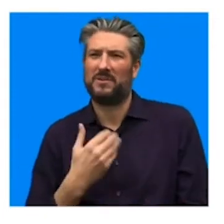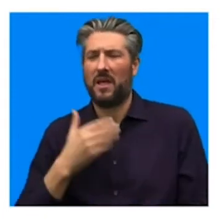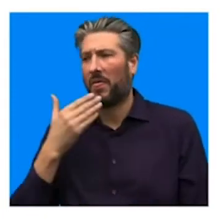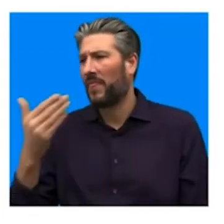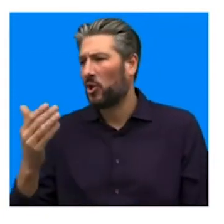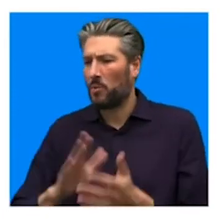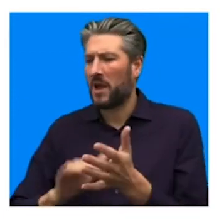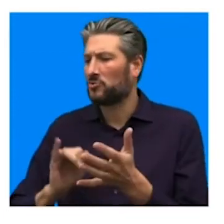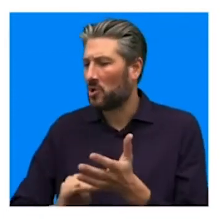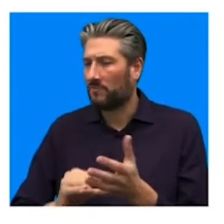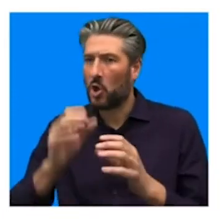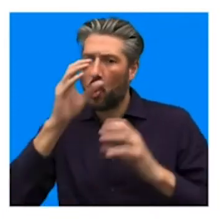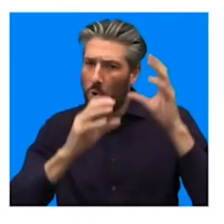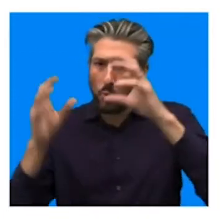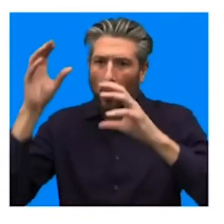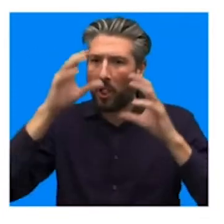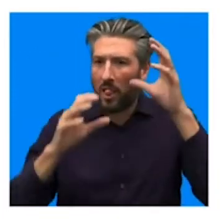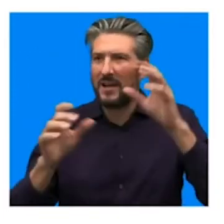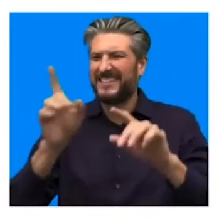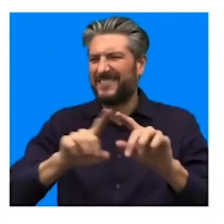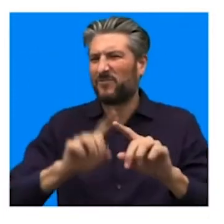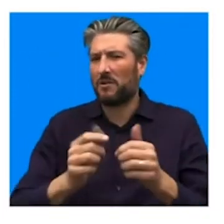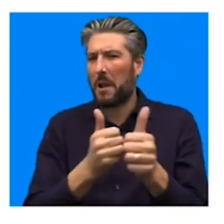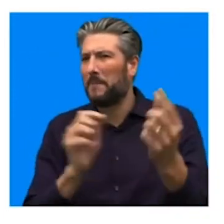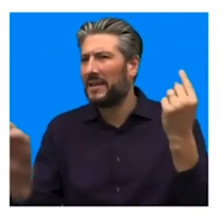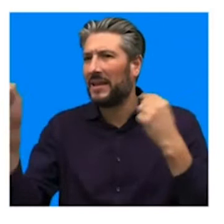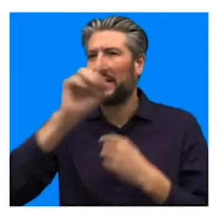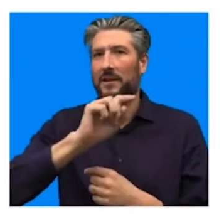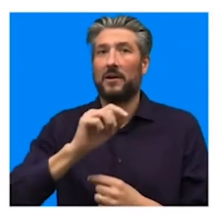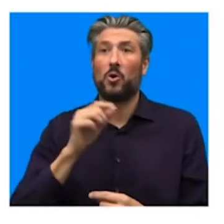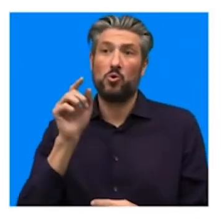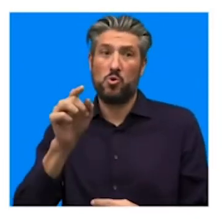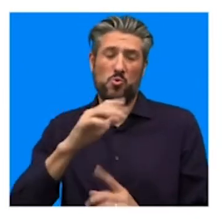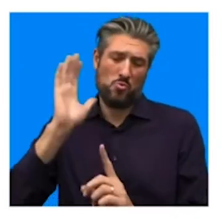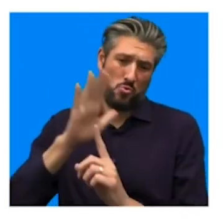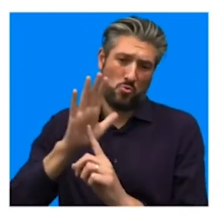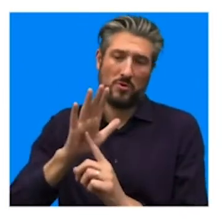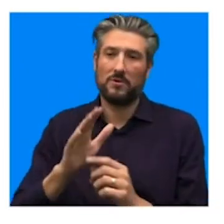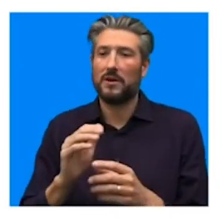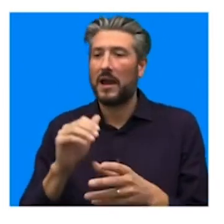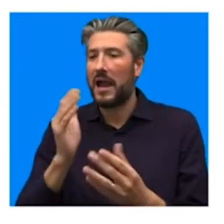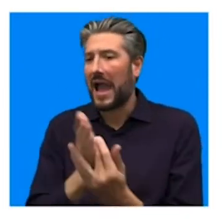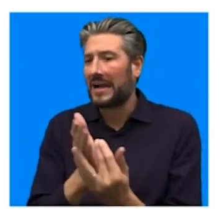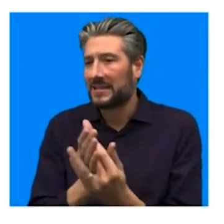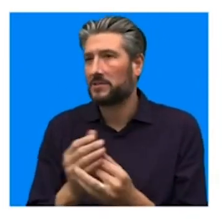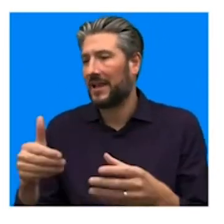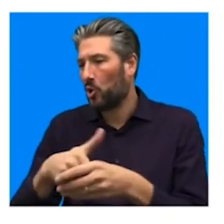and Google and many others for prioritizing accessibility and inclusion over many, many years, that has actually put the